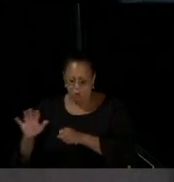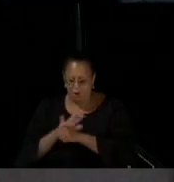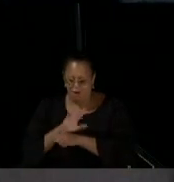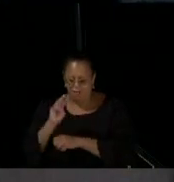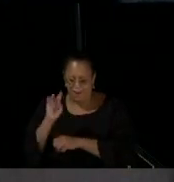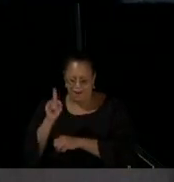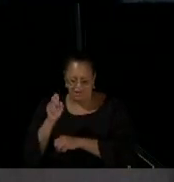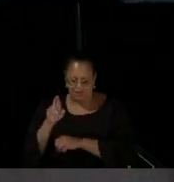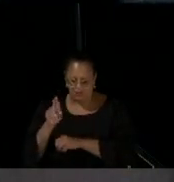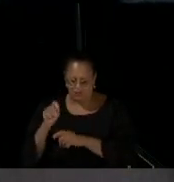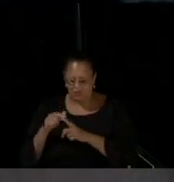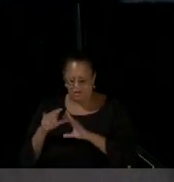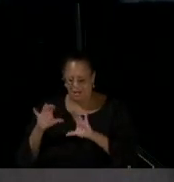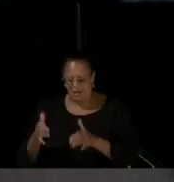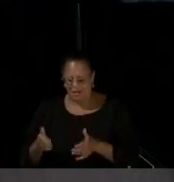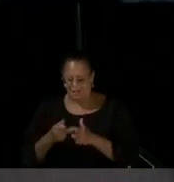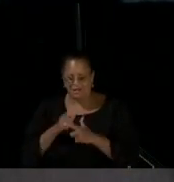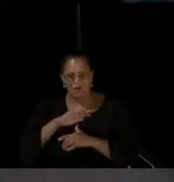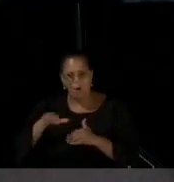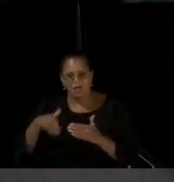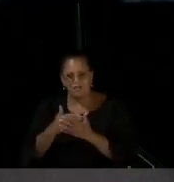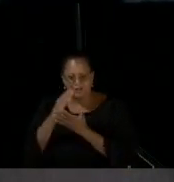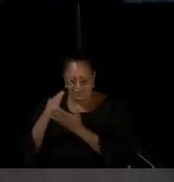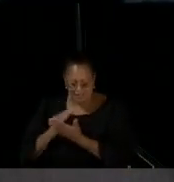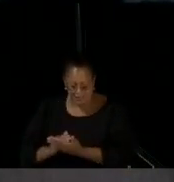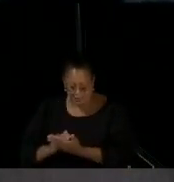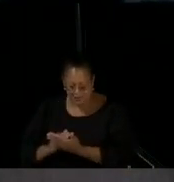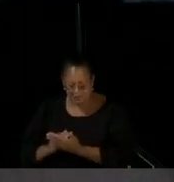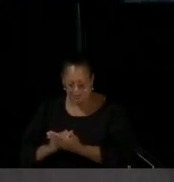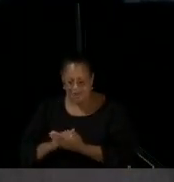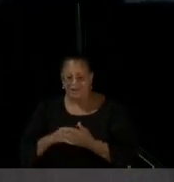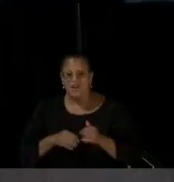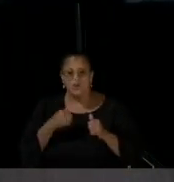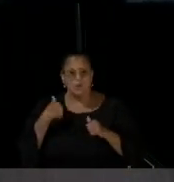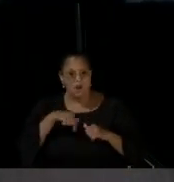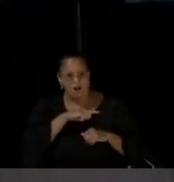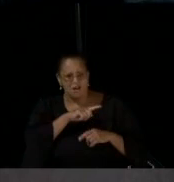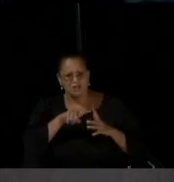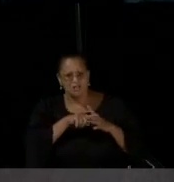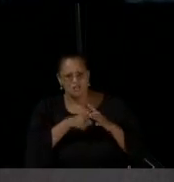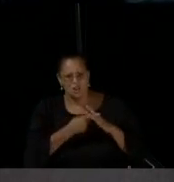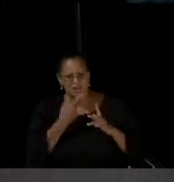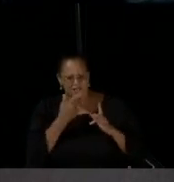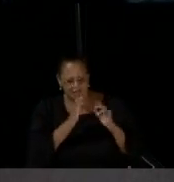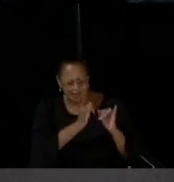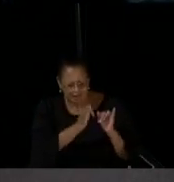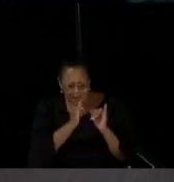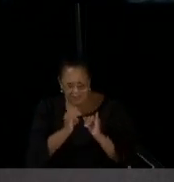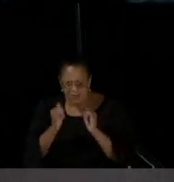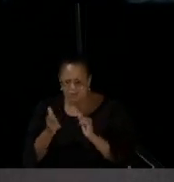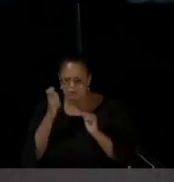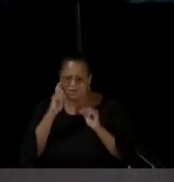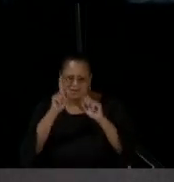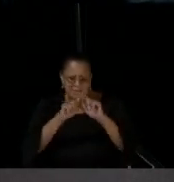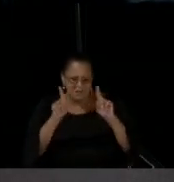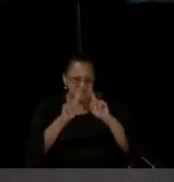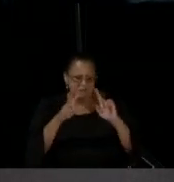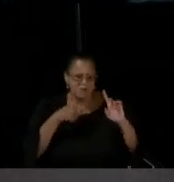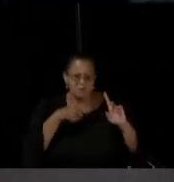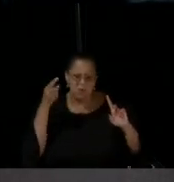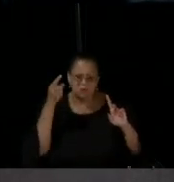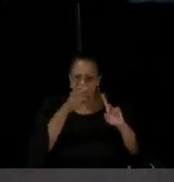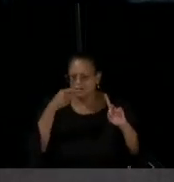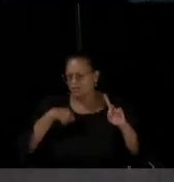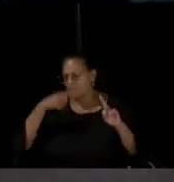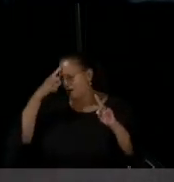of Mary Oliver's Wild Geese. Each of us started the year as individuals, all at different points, with different thoughts, goals,